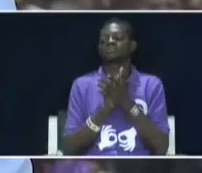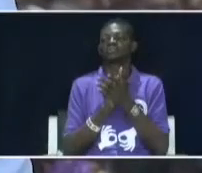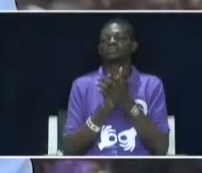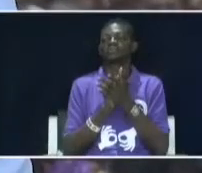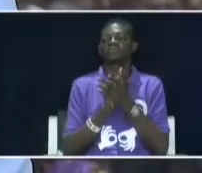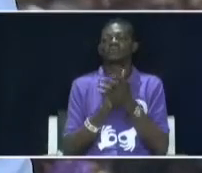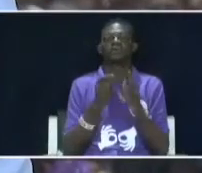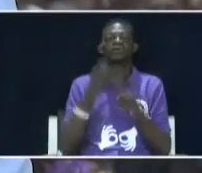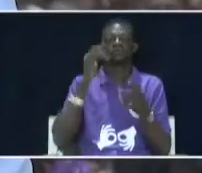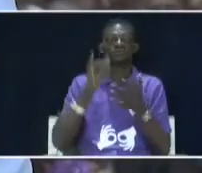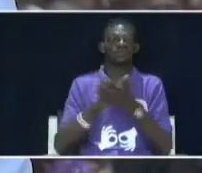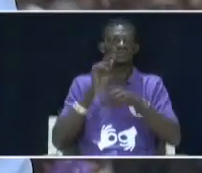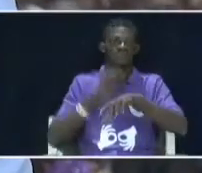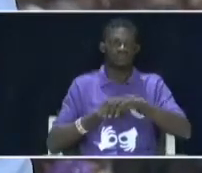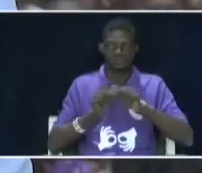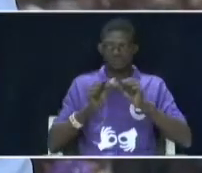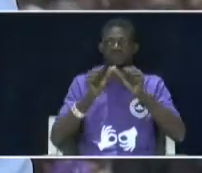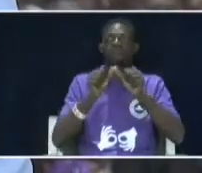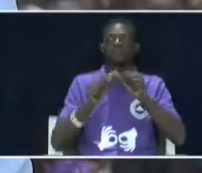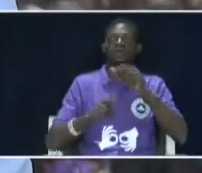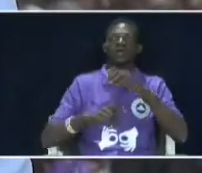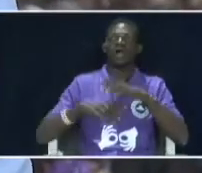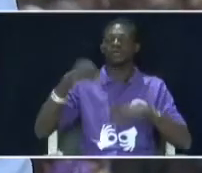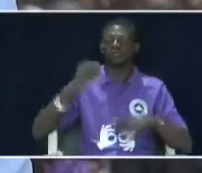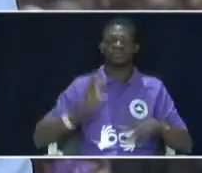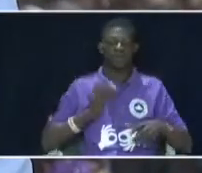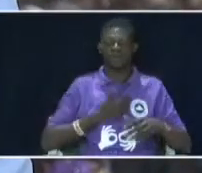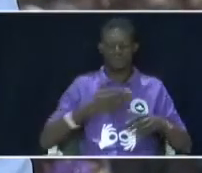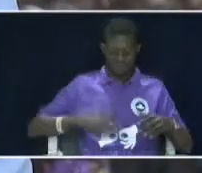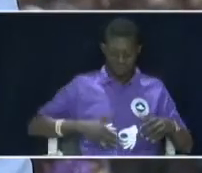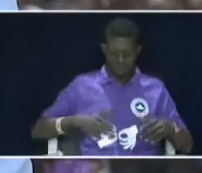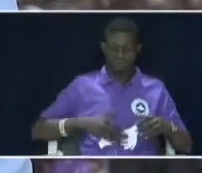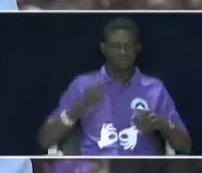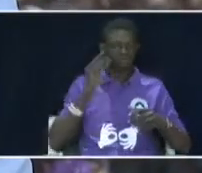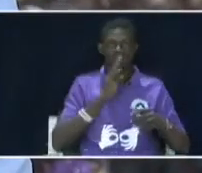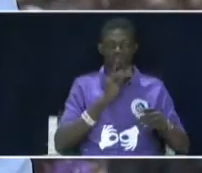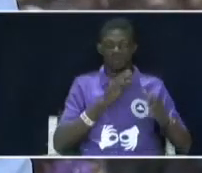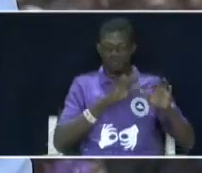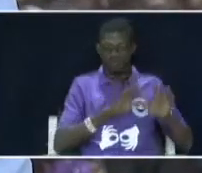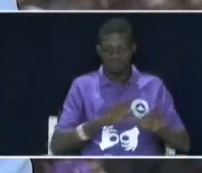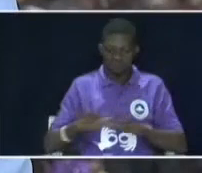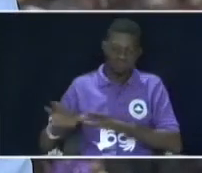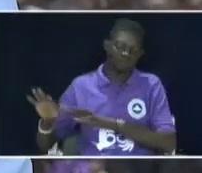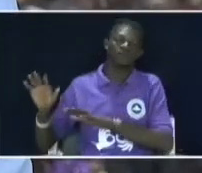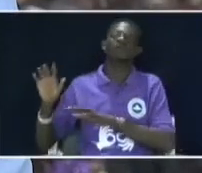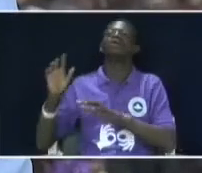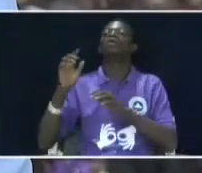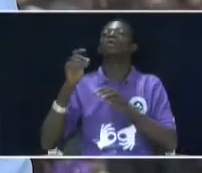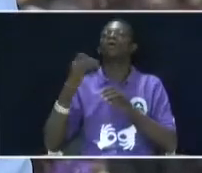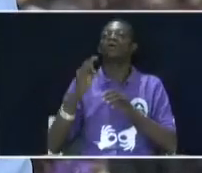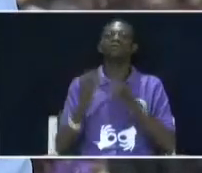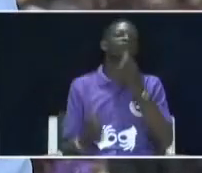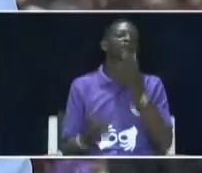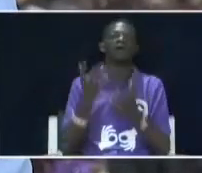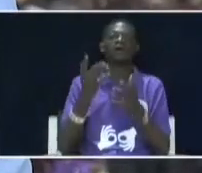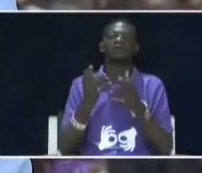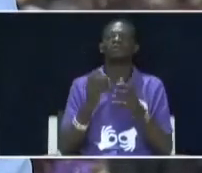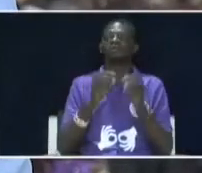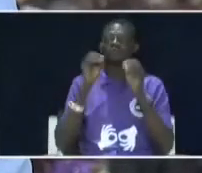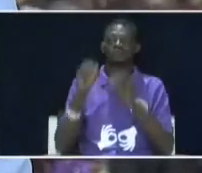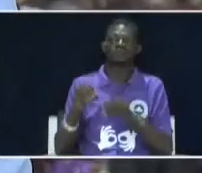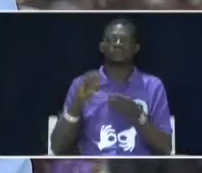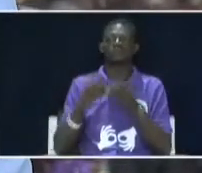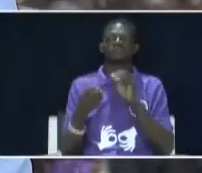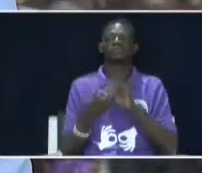that from that moment onward, out of our belly will be flowing rivers of fire. Put that down as your number